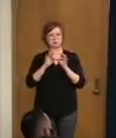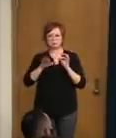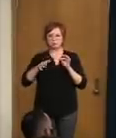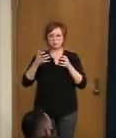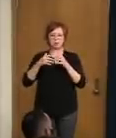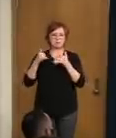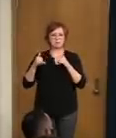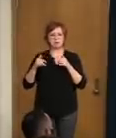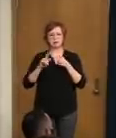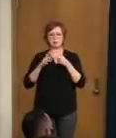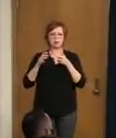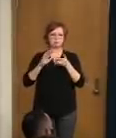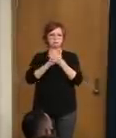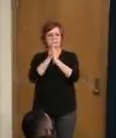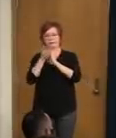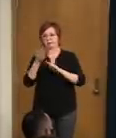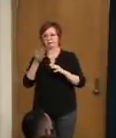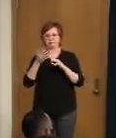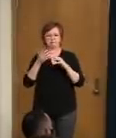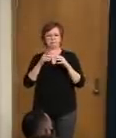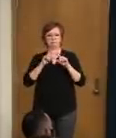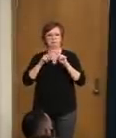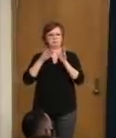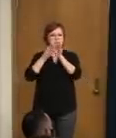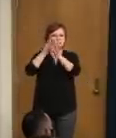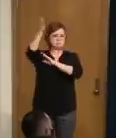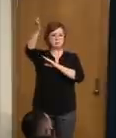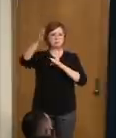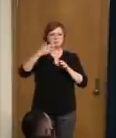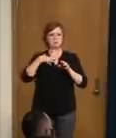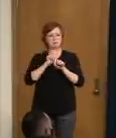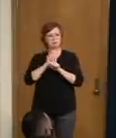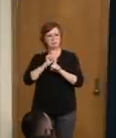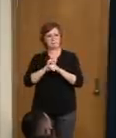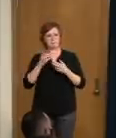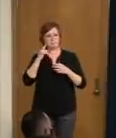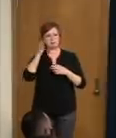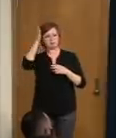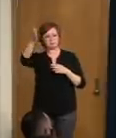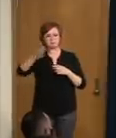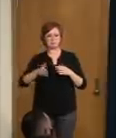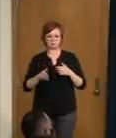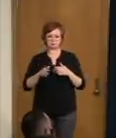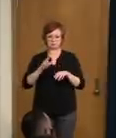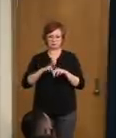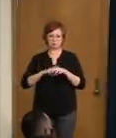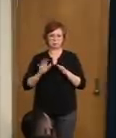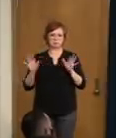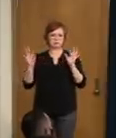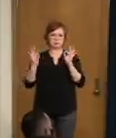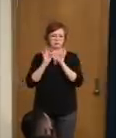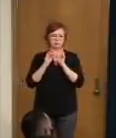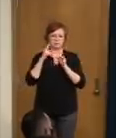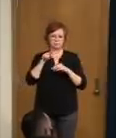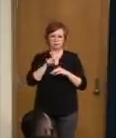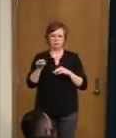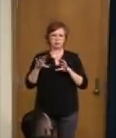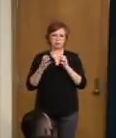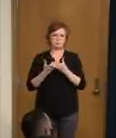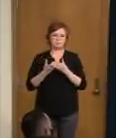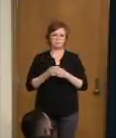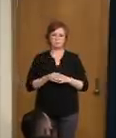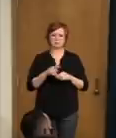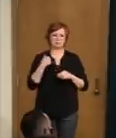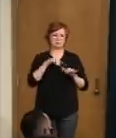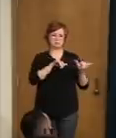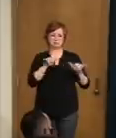make it into their career. So obviously, those are very real concerns. But at this point, and we are in the same boat as many